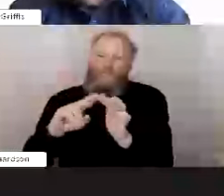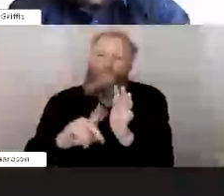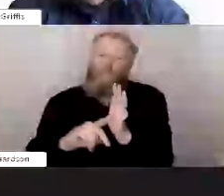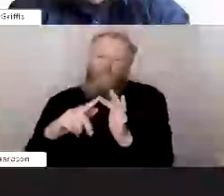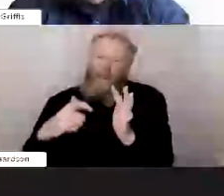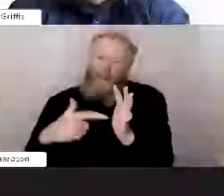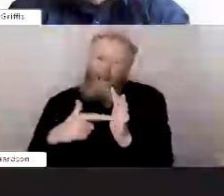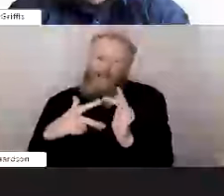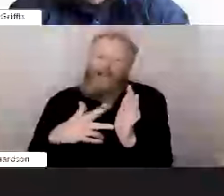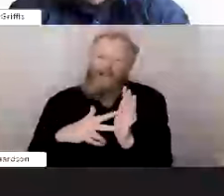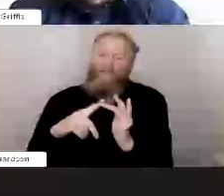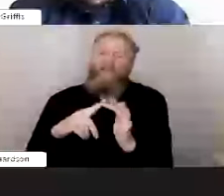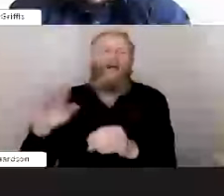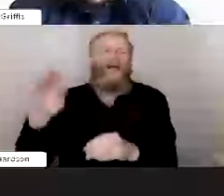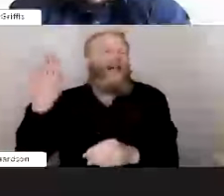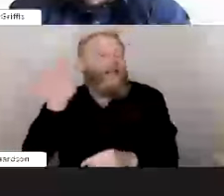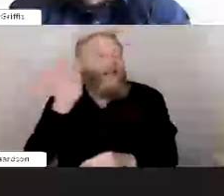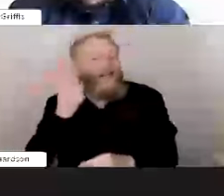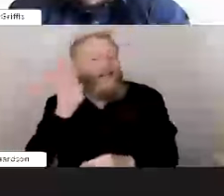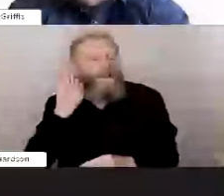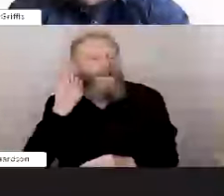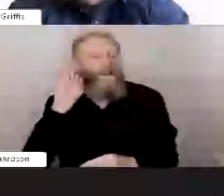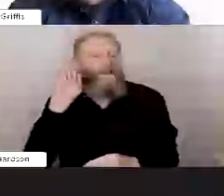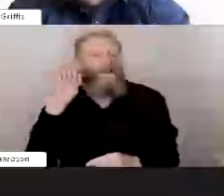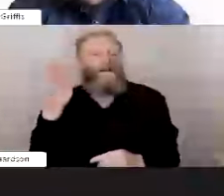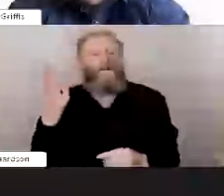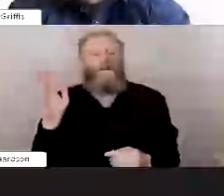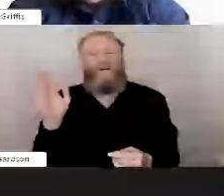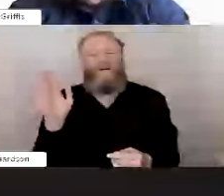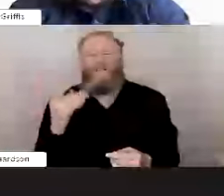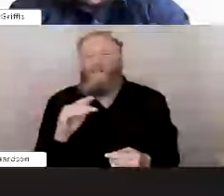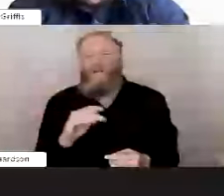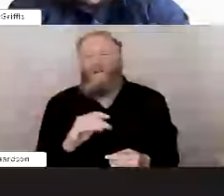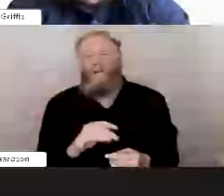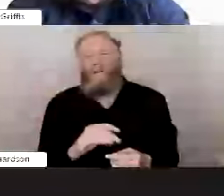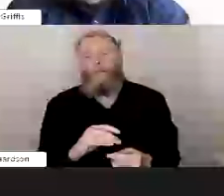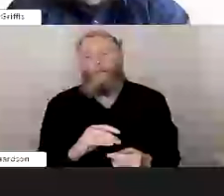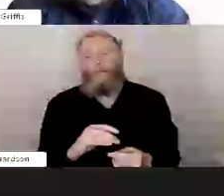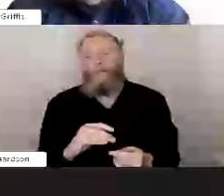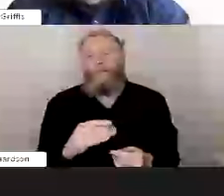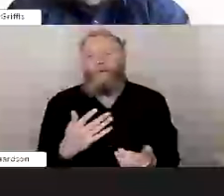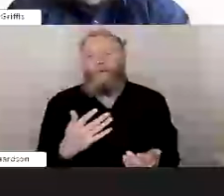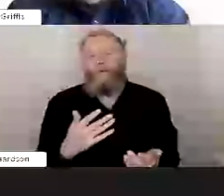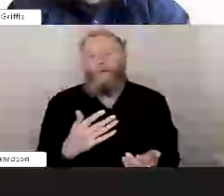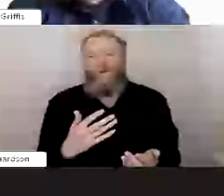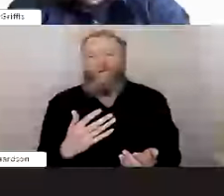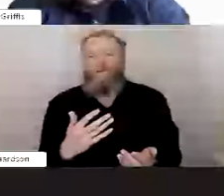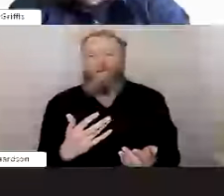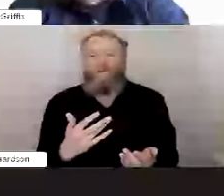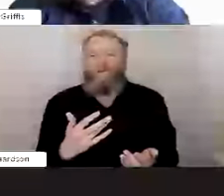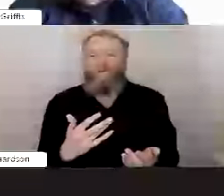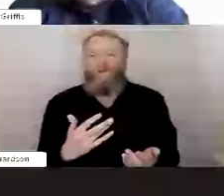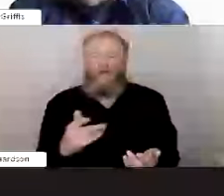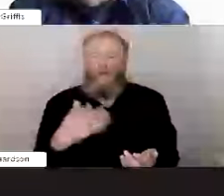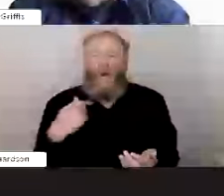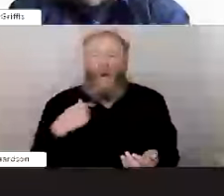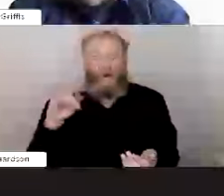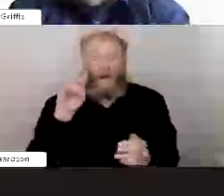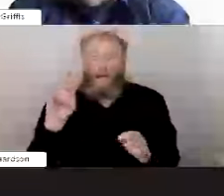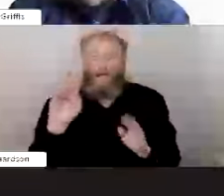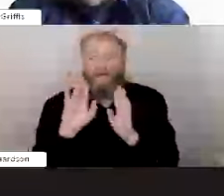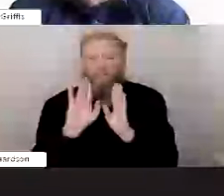you learn more from listening than talking, eh? So yeah, you just don't. I've seen some amazing things in my